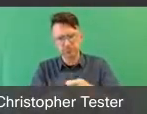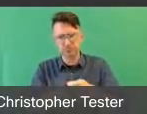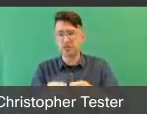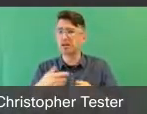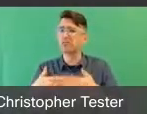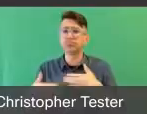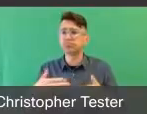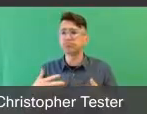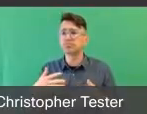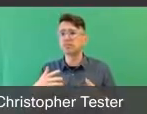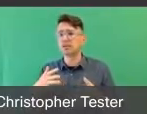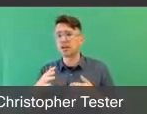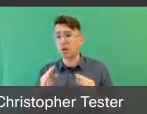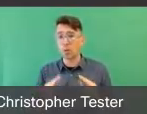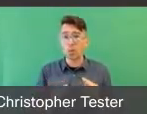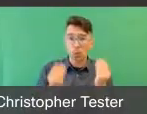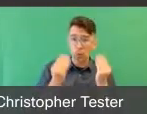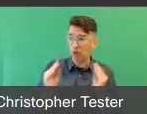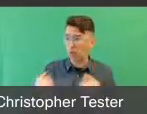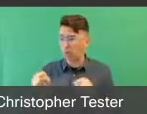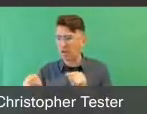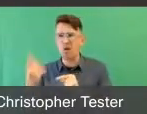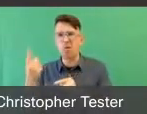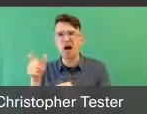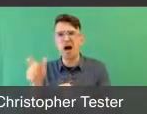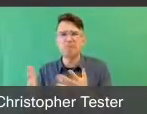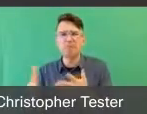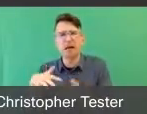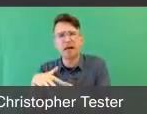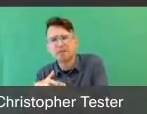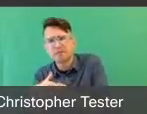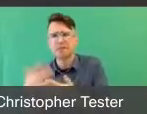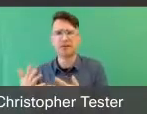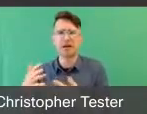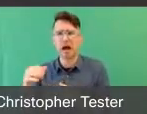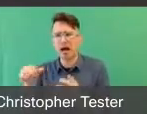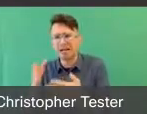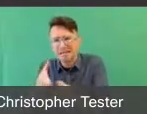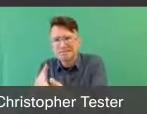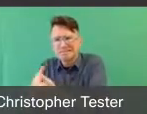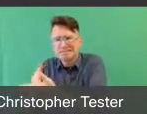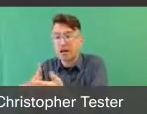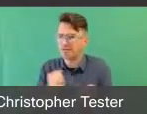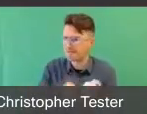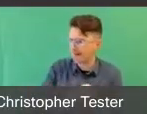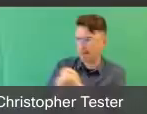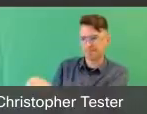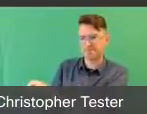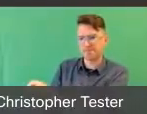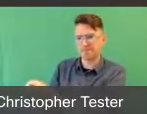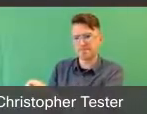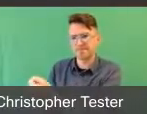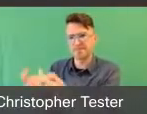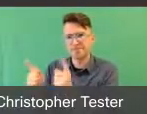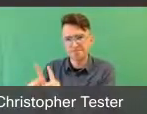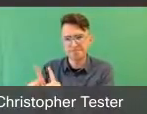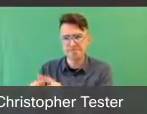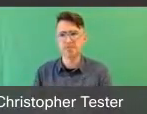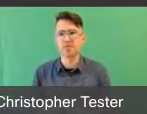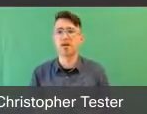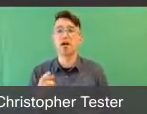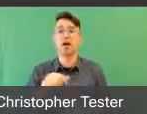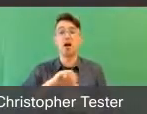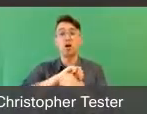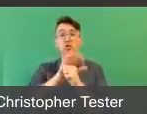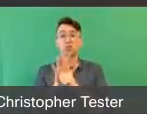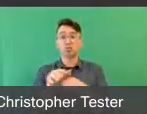out of this crisis feeling stronger. Let us continue to support each other, improve the awareness